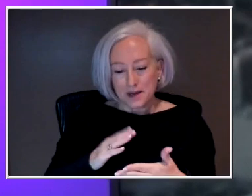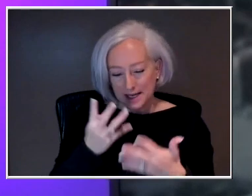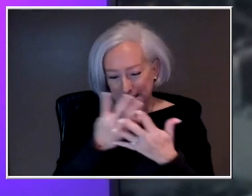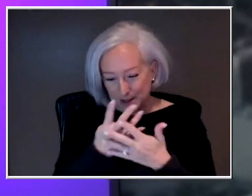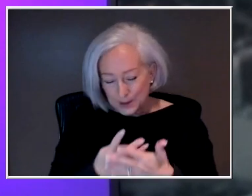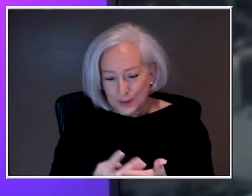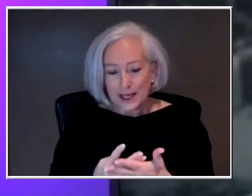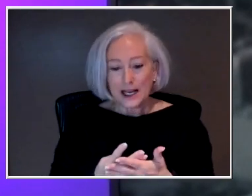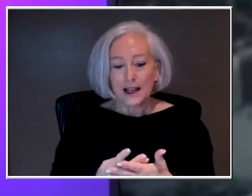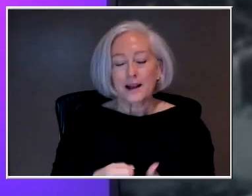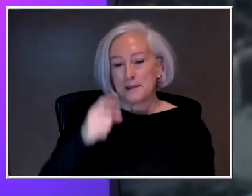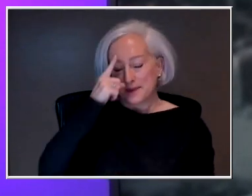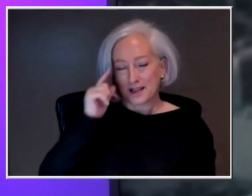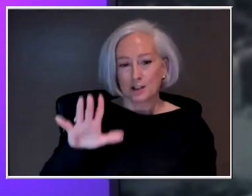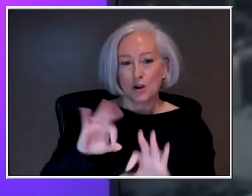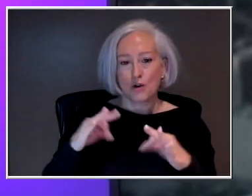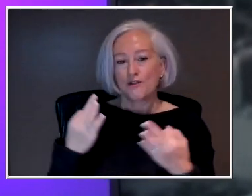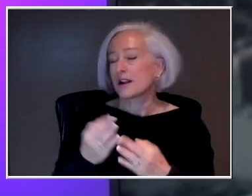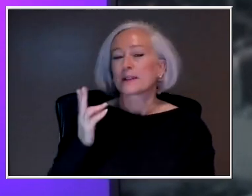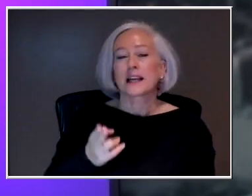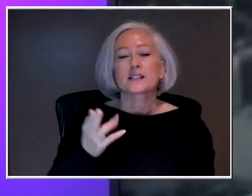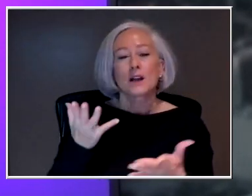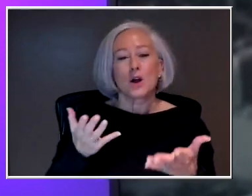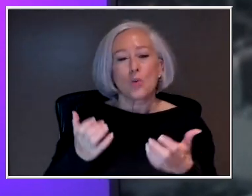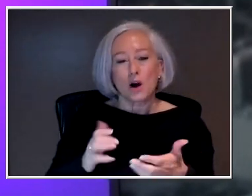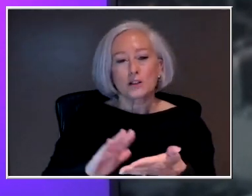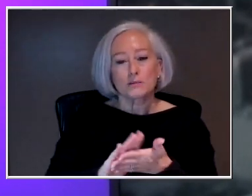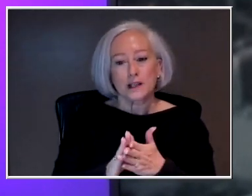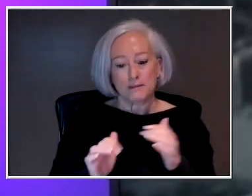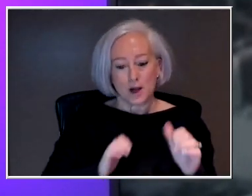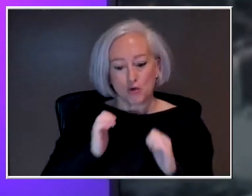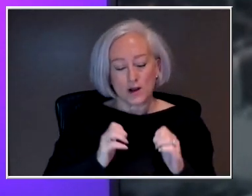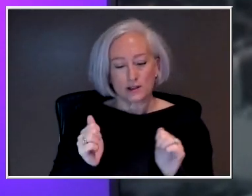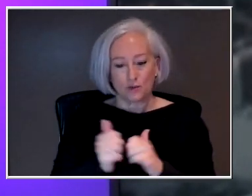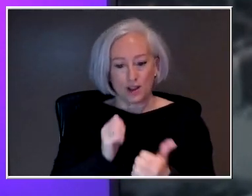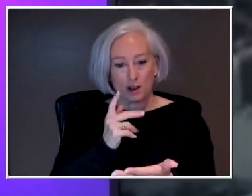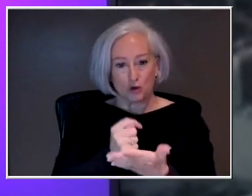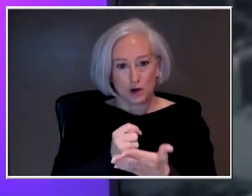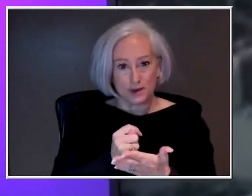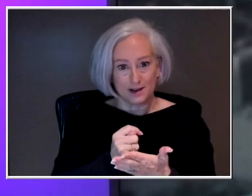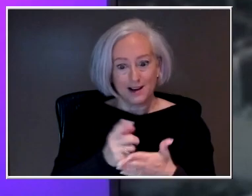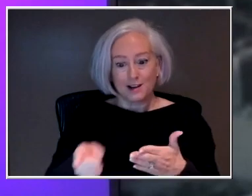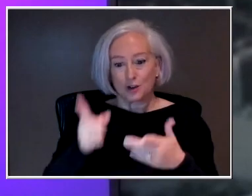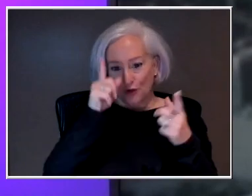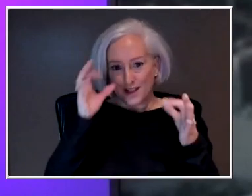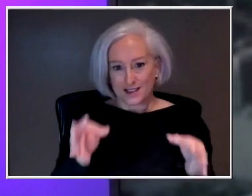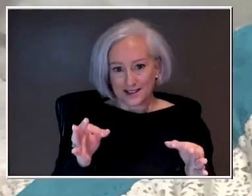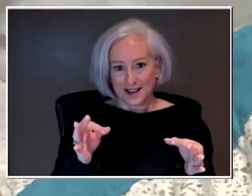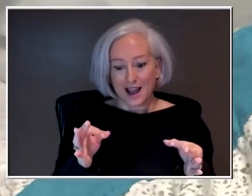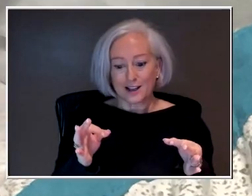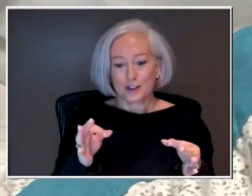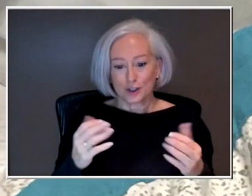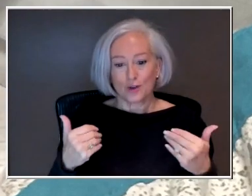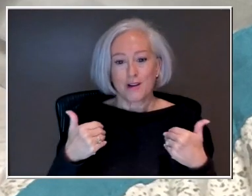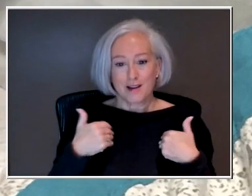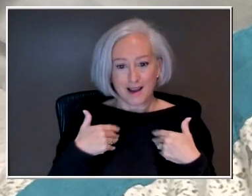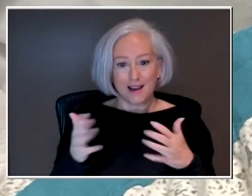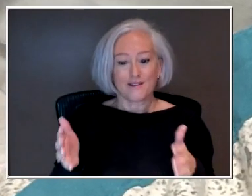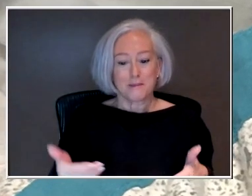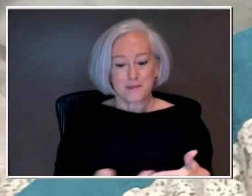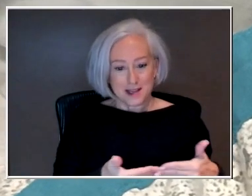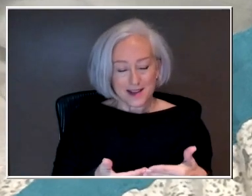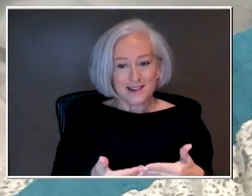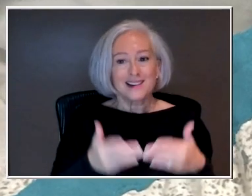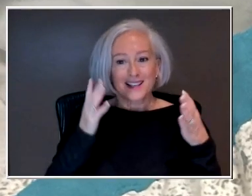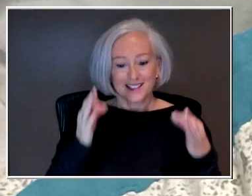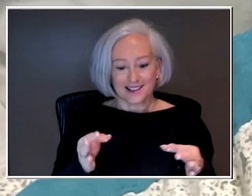doctors wanted to be aggressive with her treatment. So a new plan to expand their family was hatched. I'll never